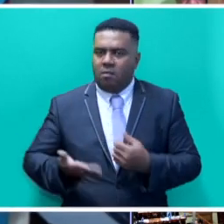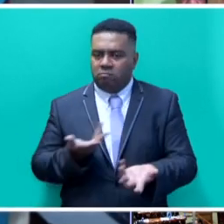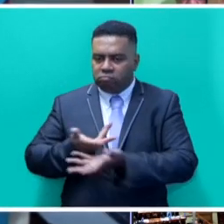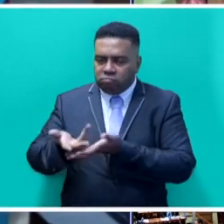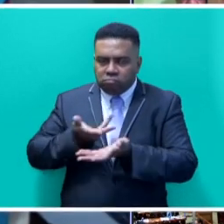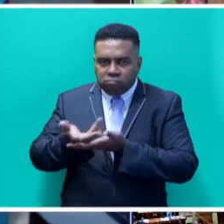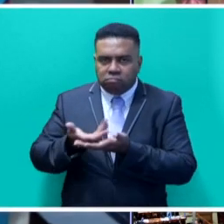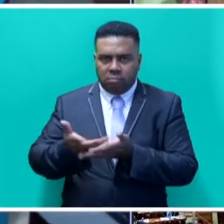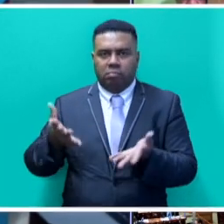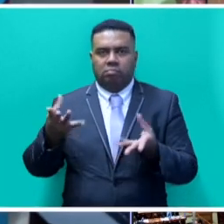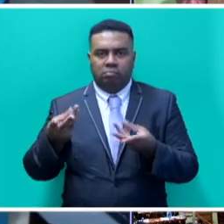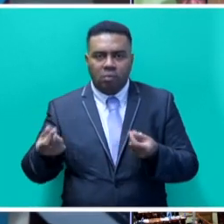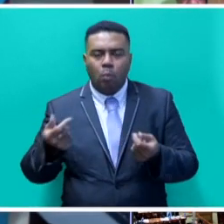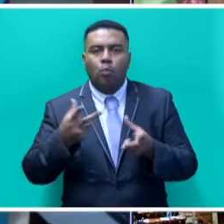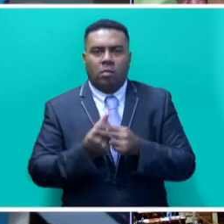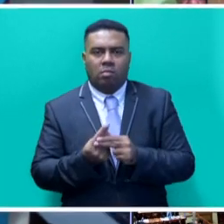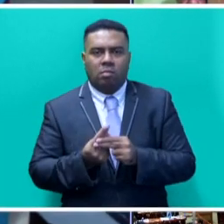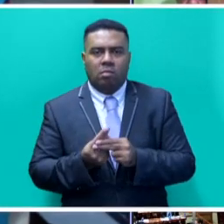Mr. Speaker,